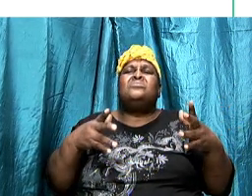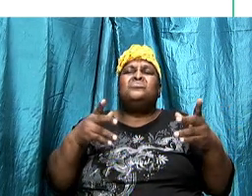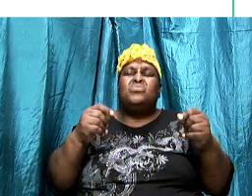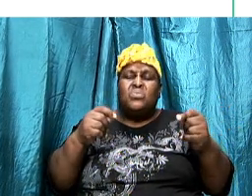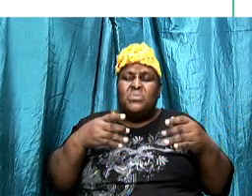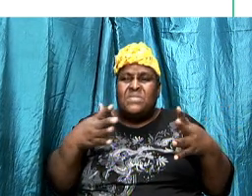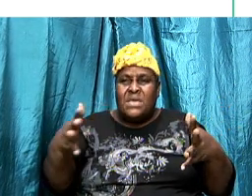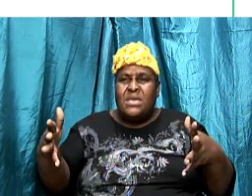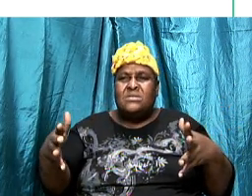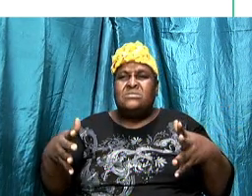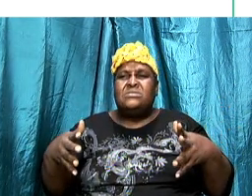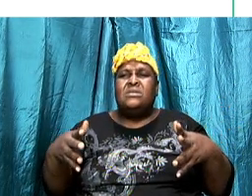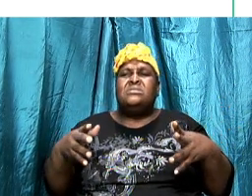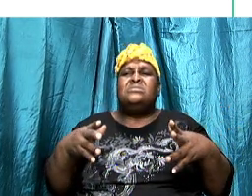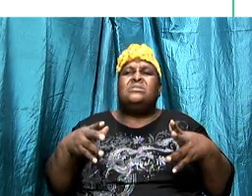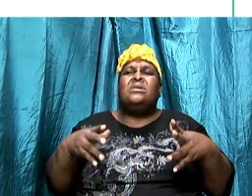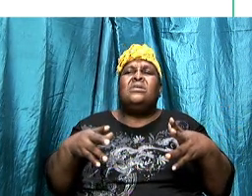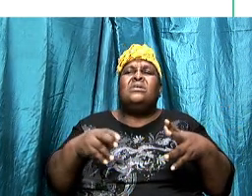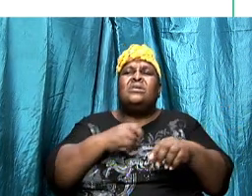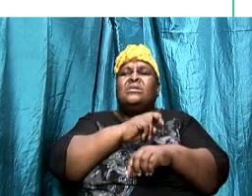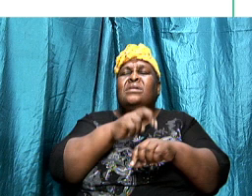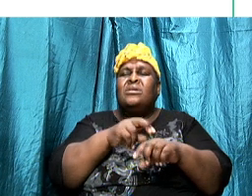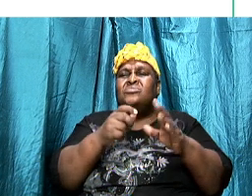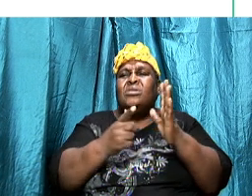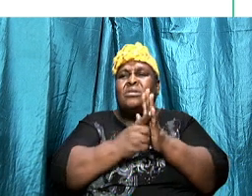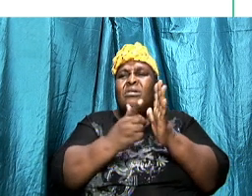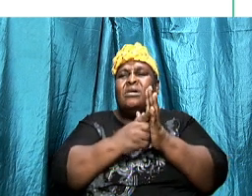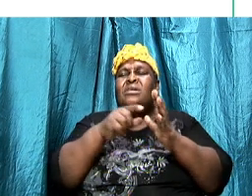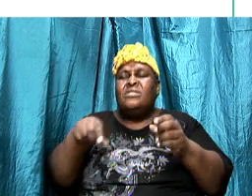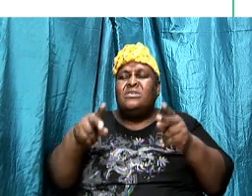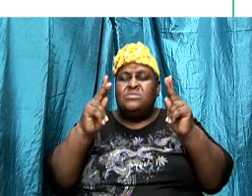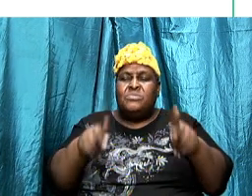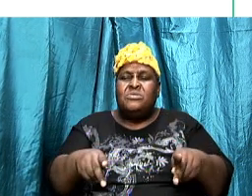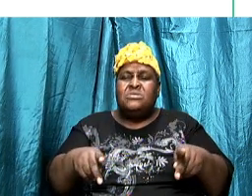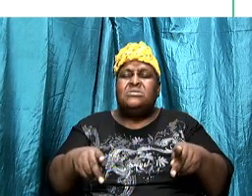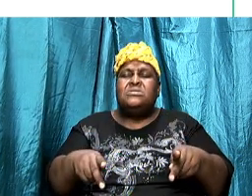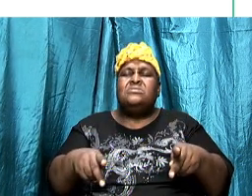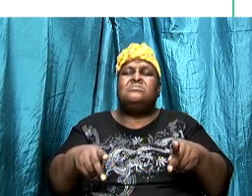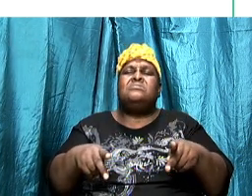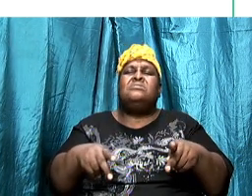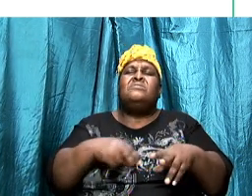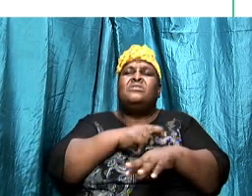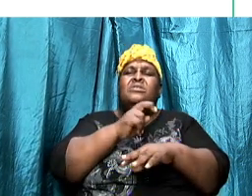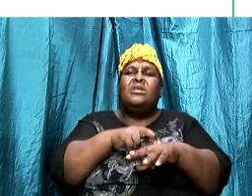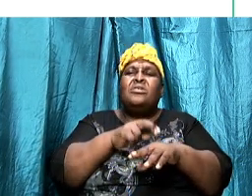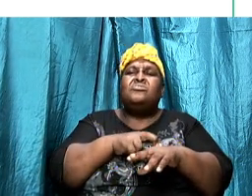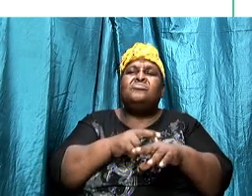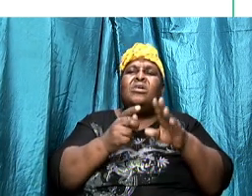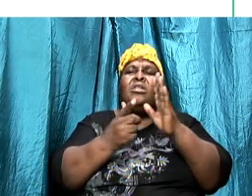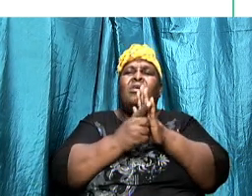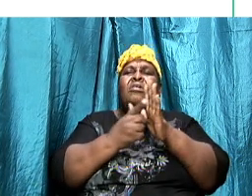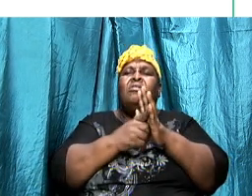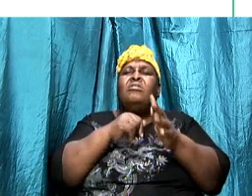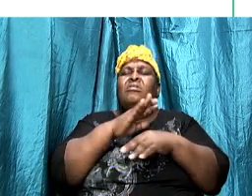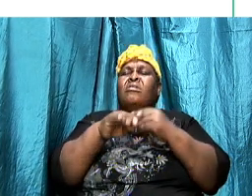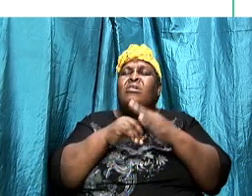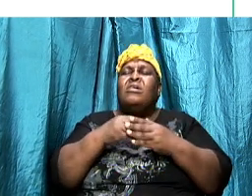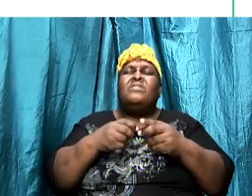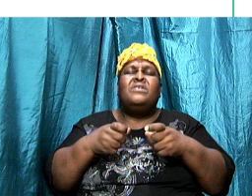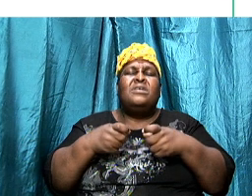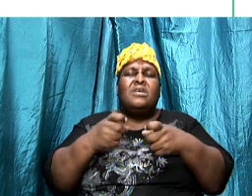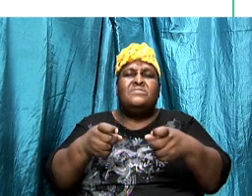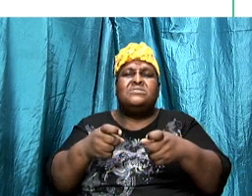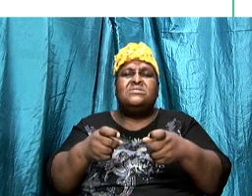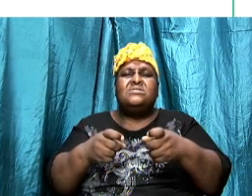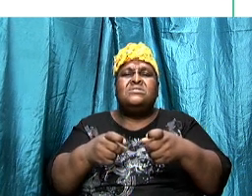this person has that ability that if God wants, when God wants, because all the gifts are channeled for the Holy Ghost.